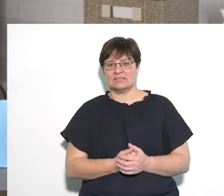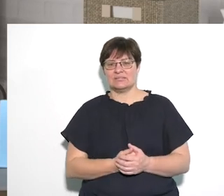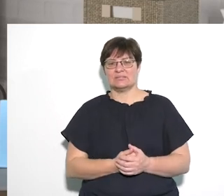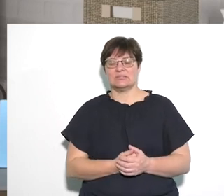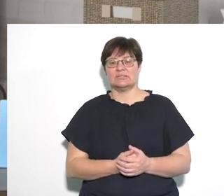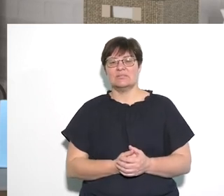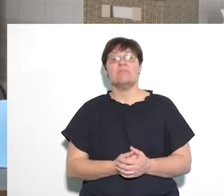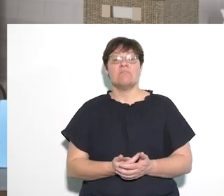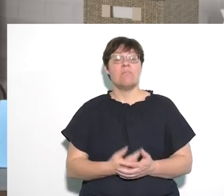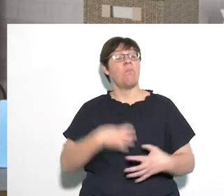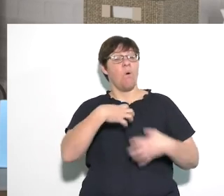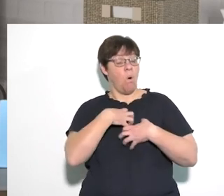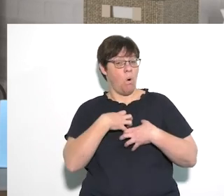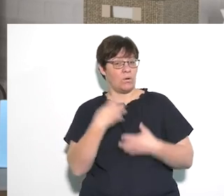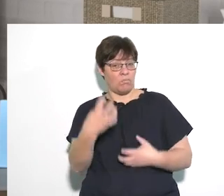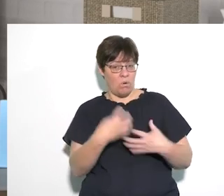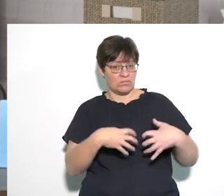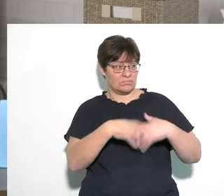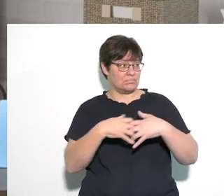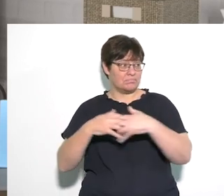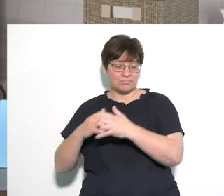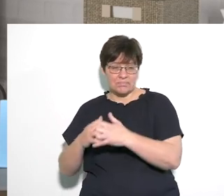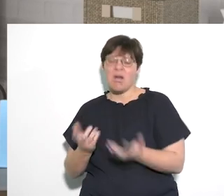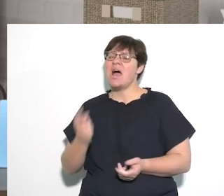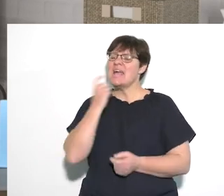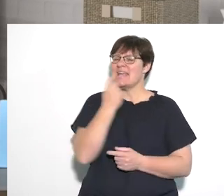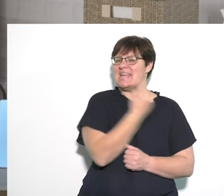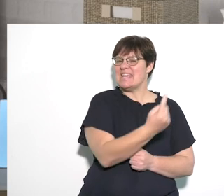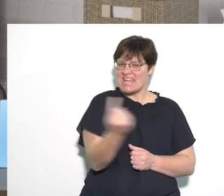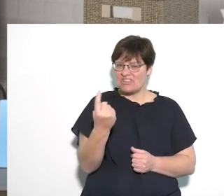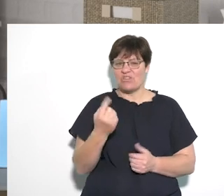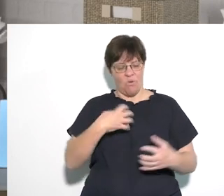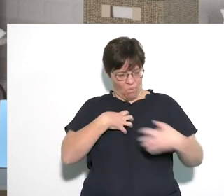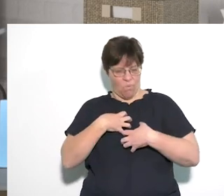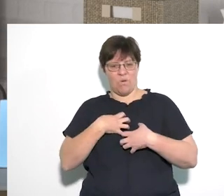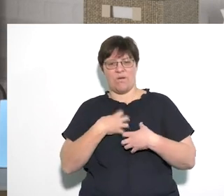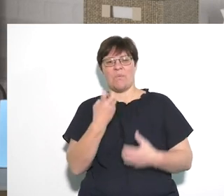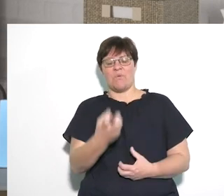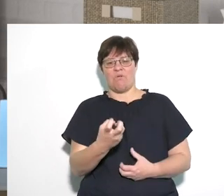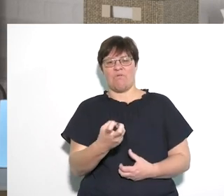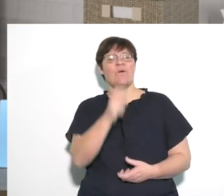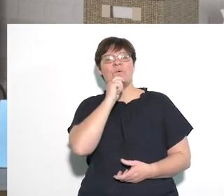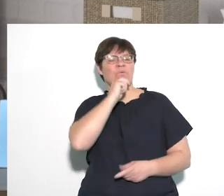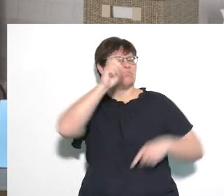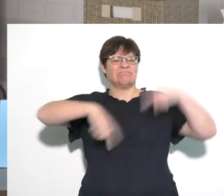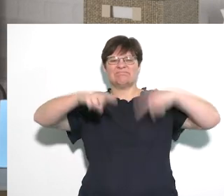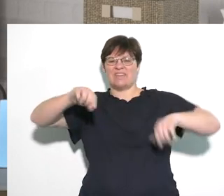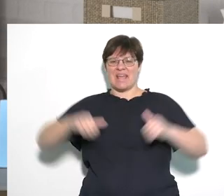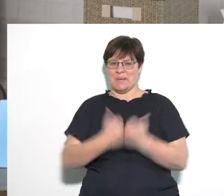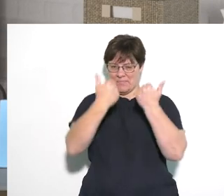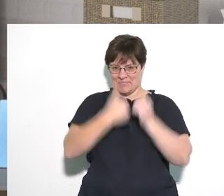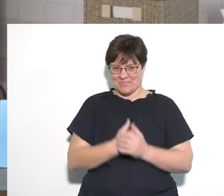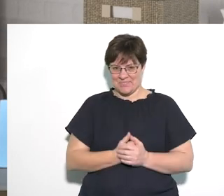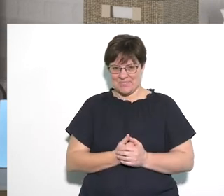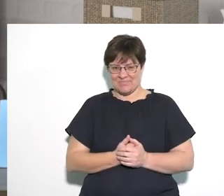And if you get the children to make their own balls, which they could very easily do, each one can have a ball in the class and they can use it for all sorts of